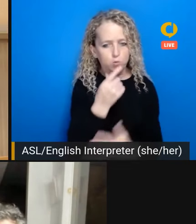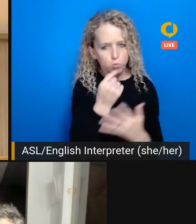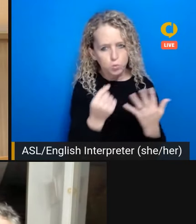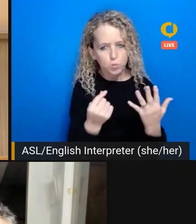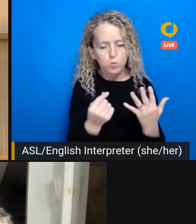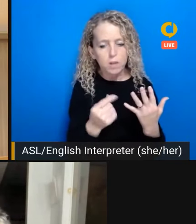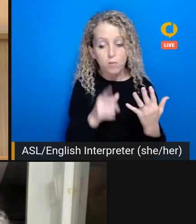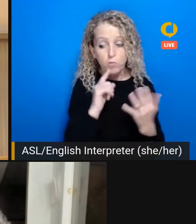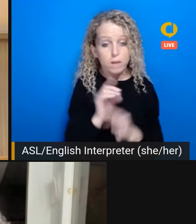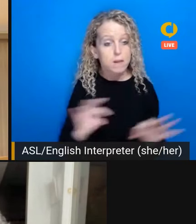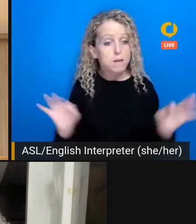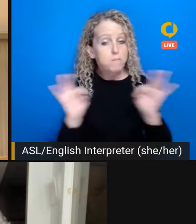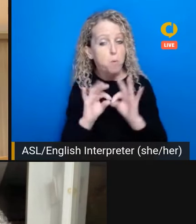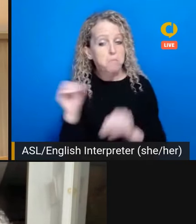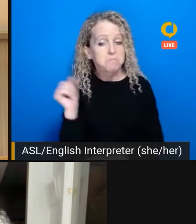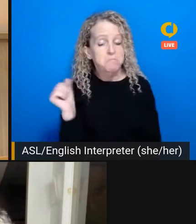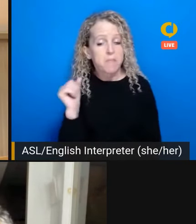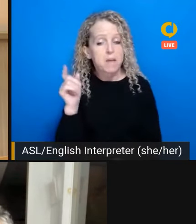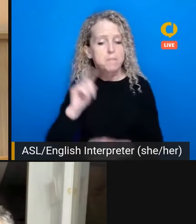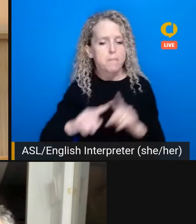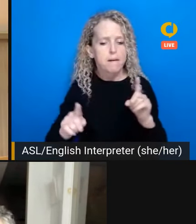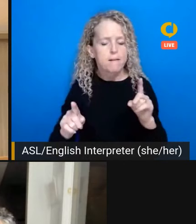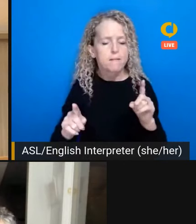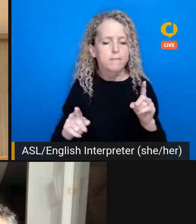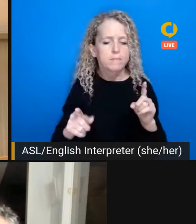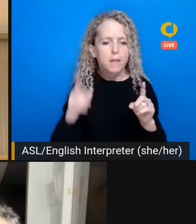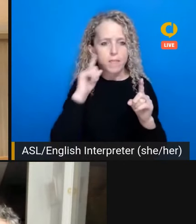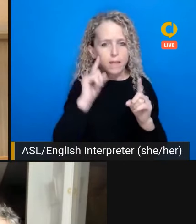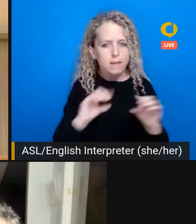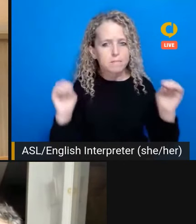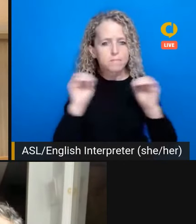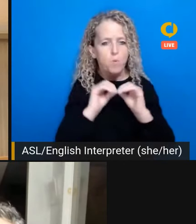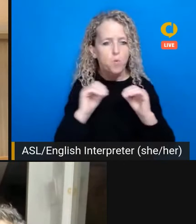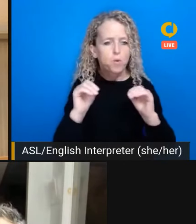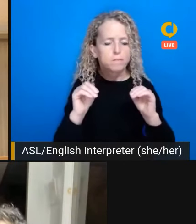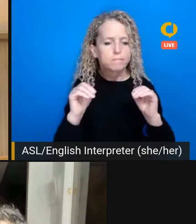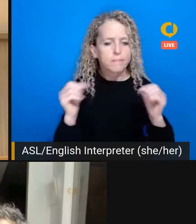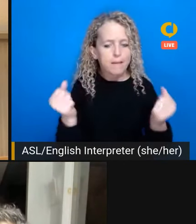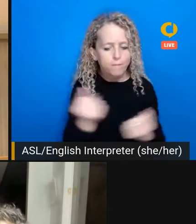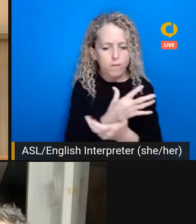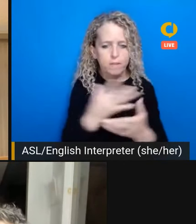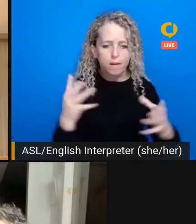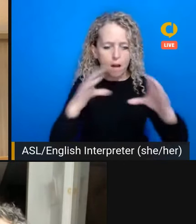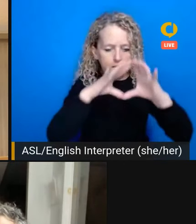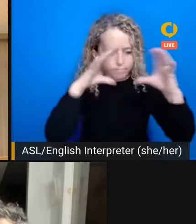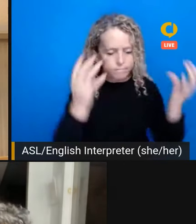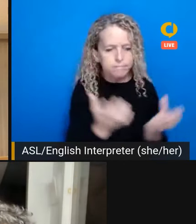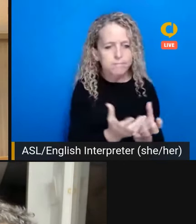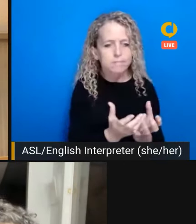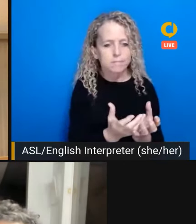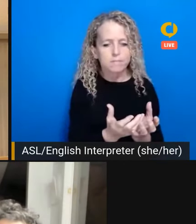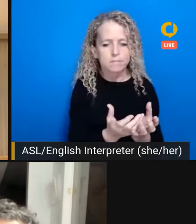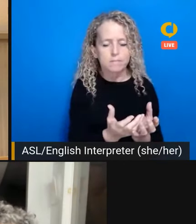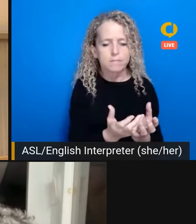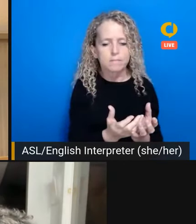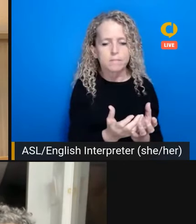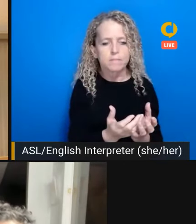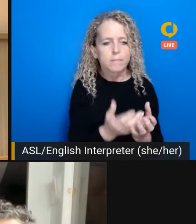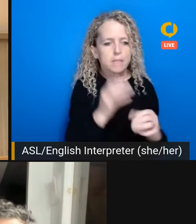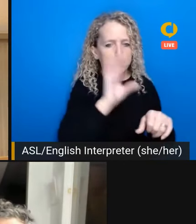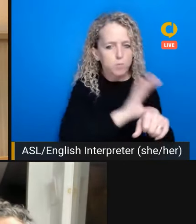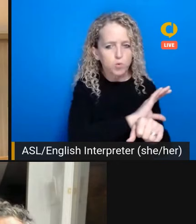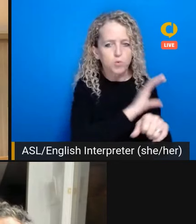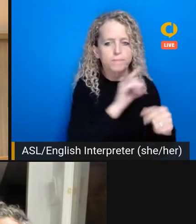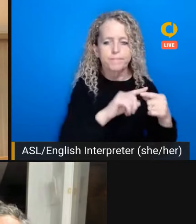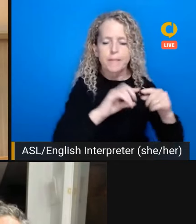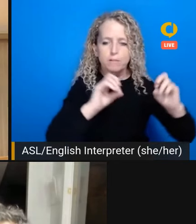for that, but I think we also need to look more holistically at what, you know, computing education, as Nur is saying, from the,